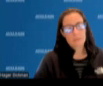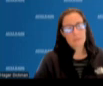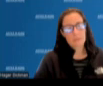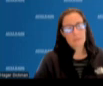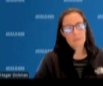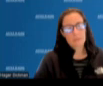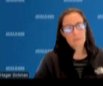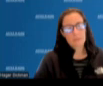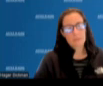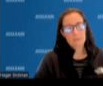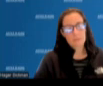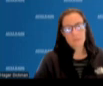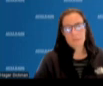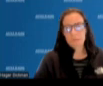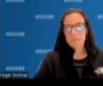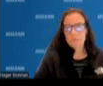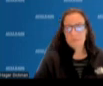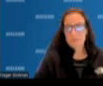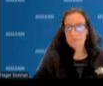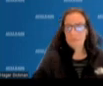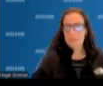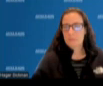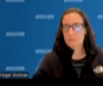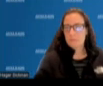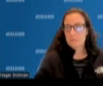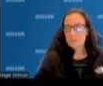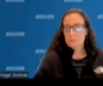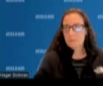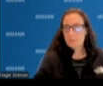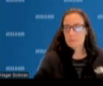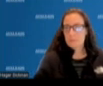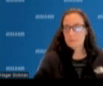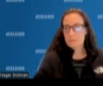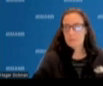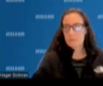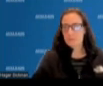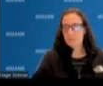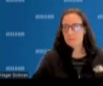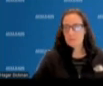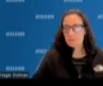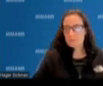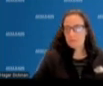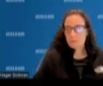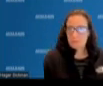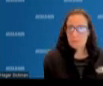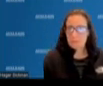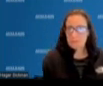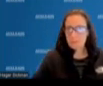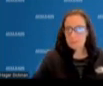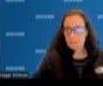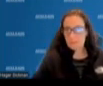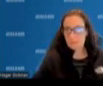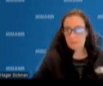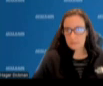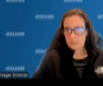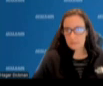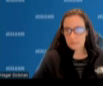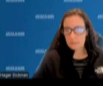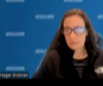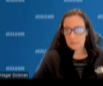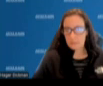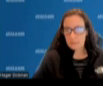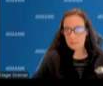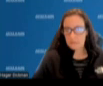is absolutely helpful to point out those short-sighted arguments. Talking about